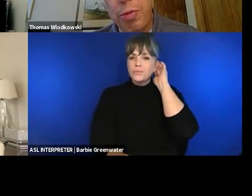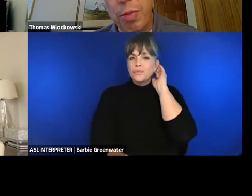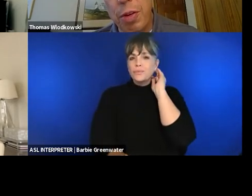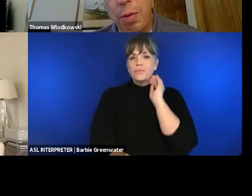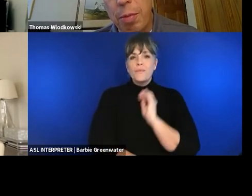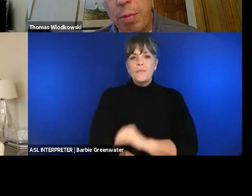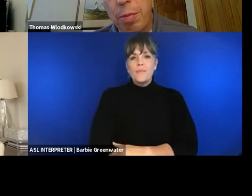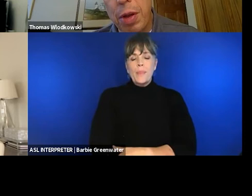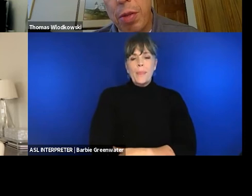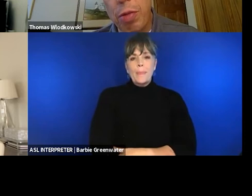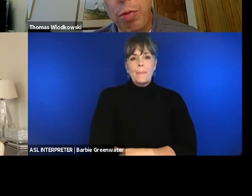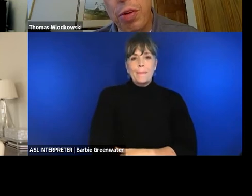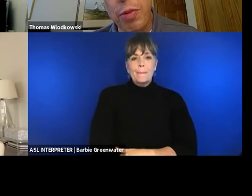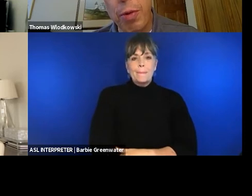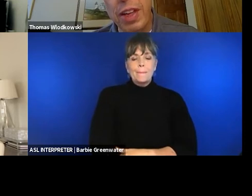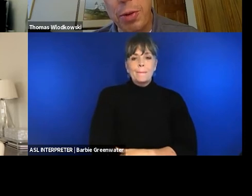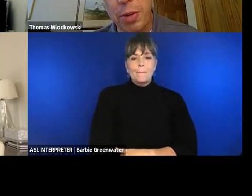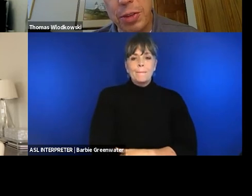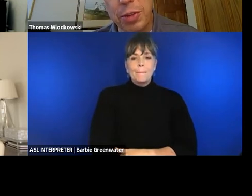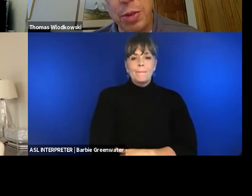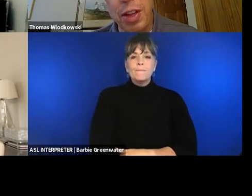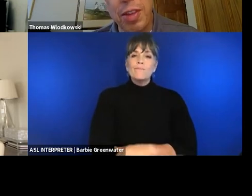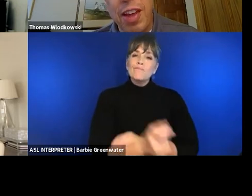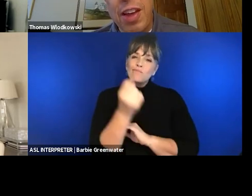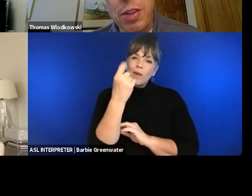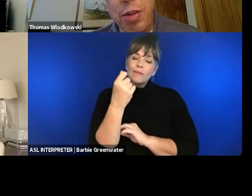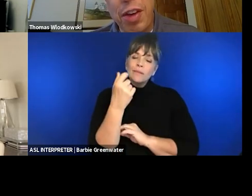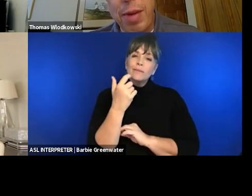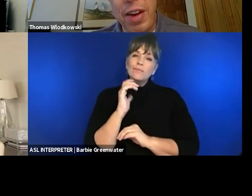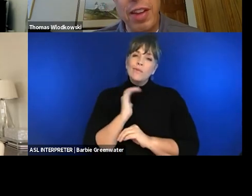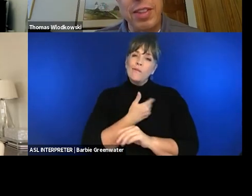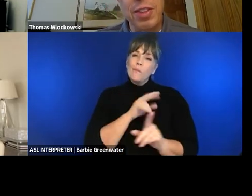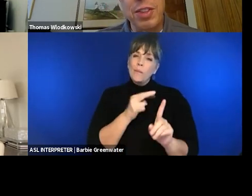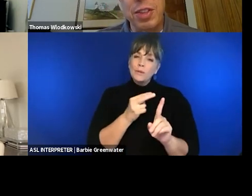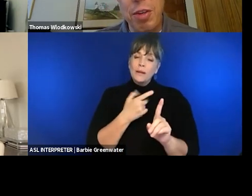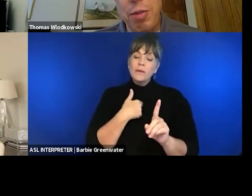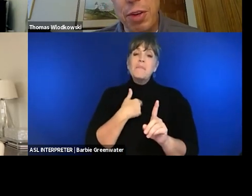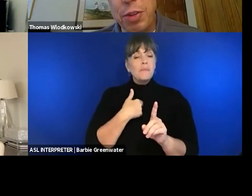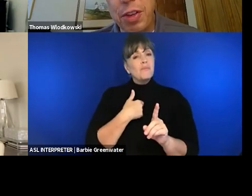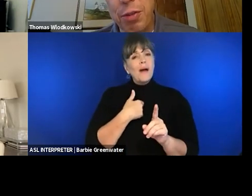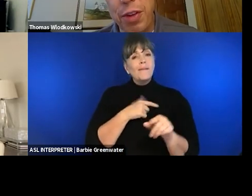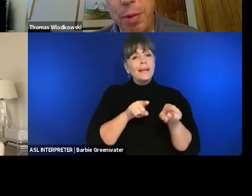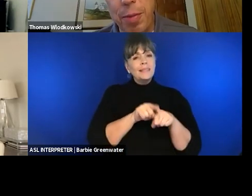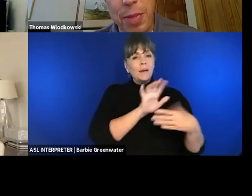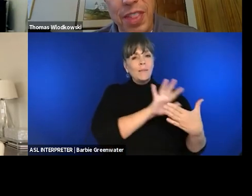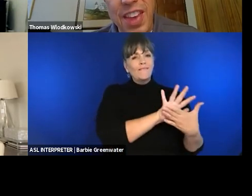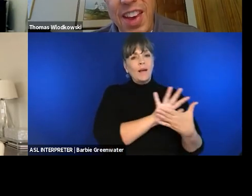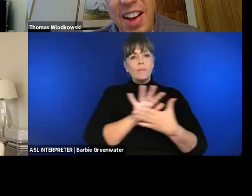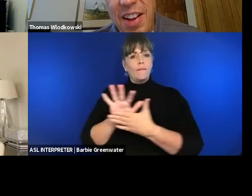or film, but through different rights holders. So you think about it, like, let's just say Universal does a